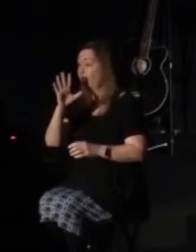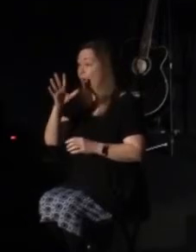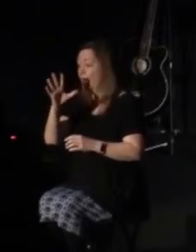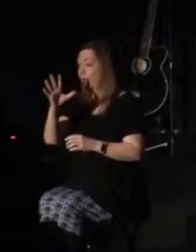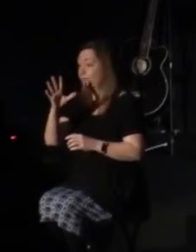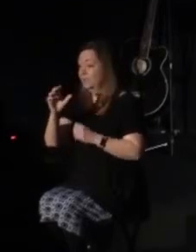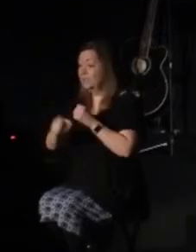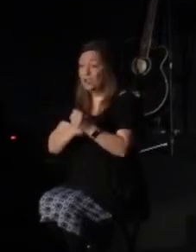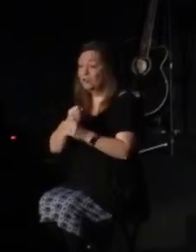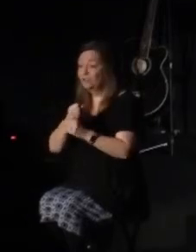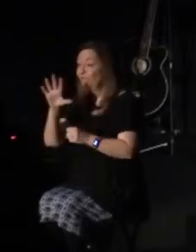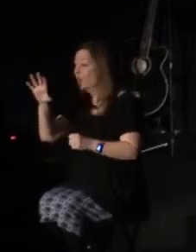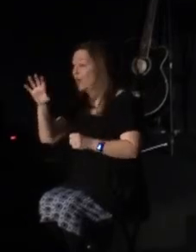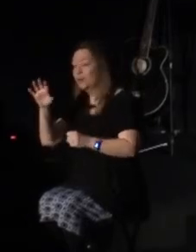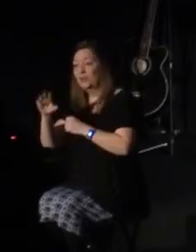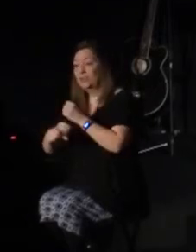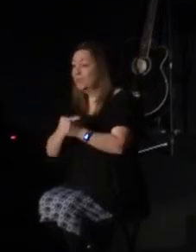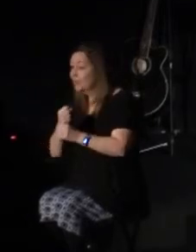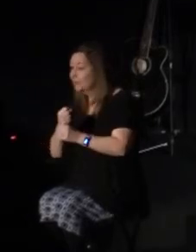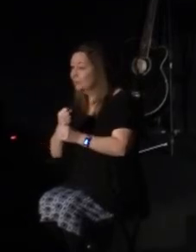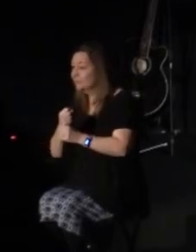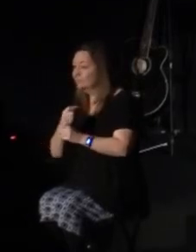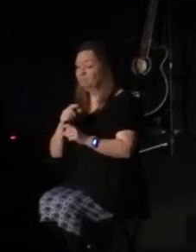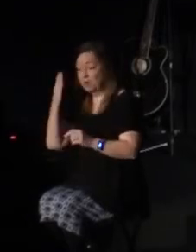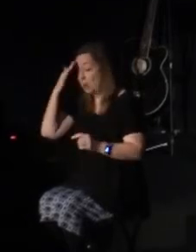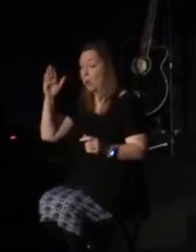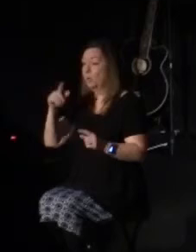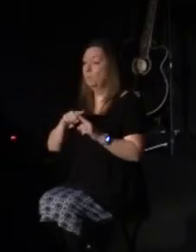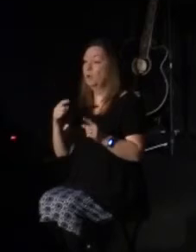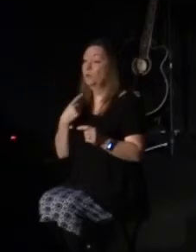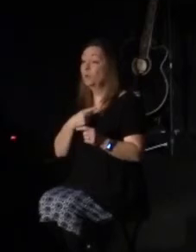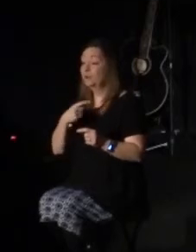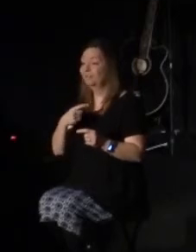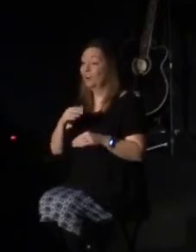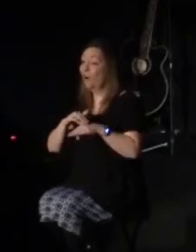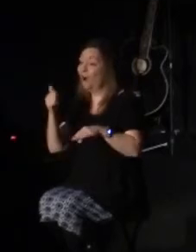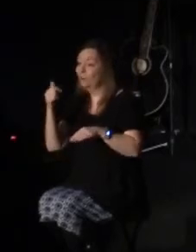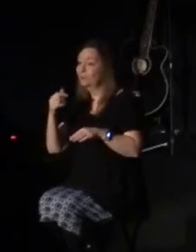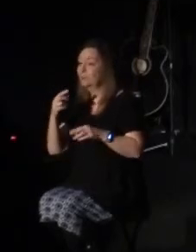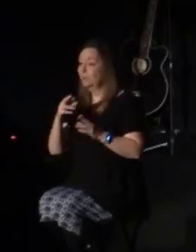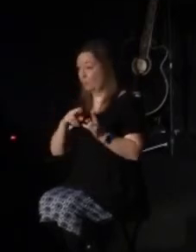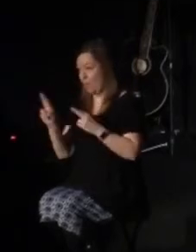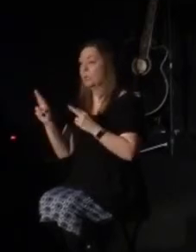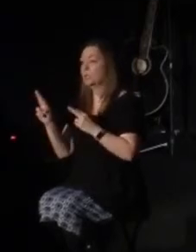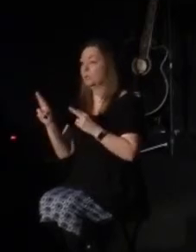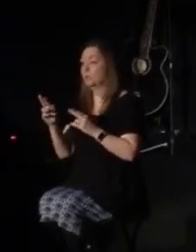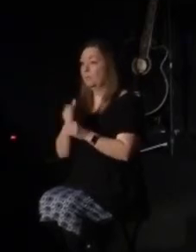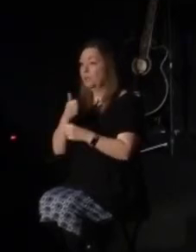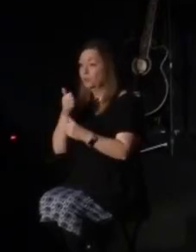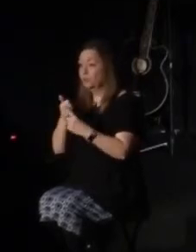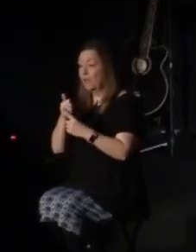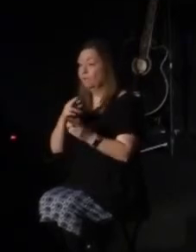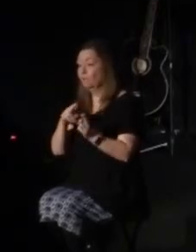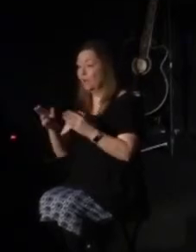we're called to live in a state of expectation. You see, the beauty of making yourself ready to serve is that when the